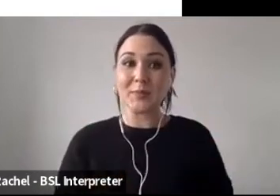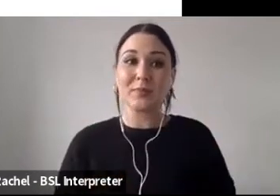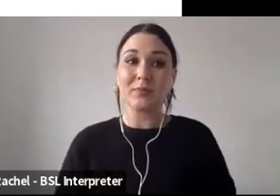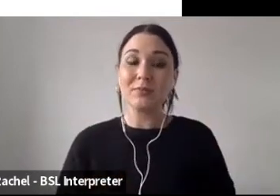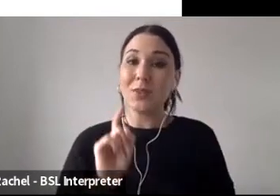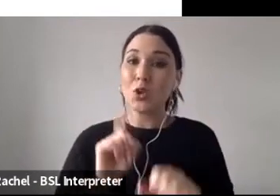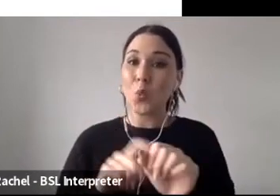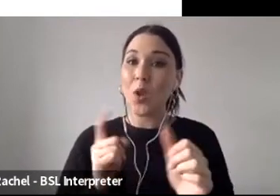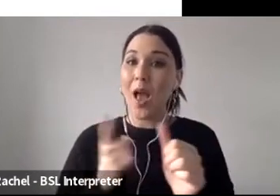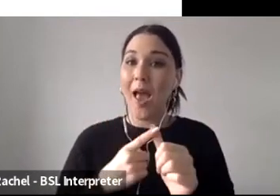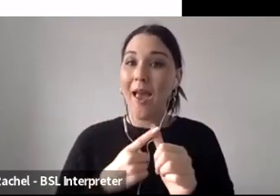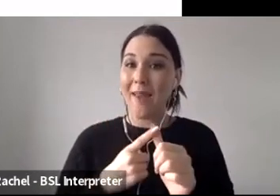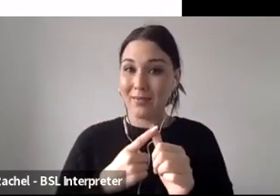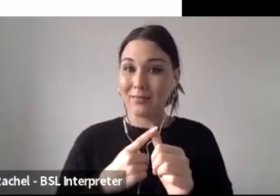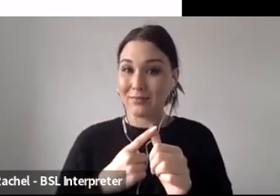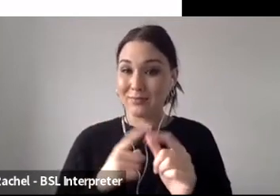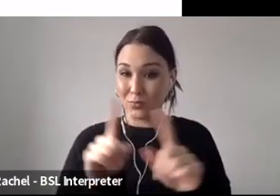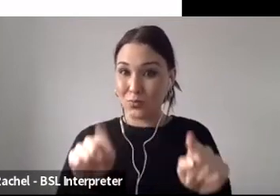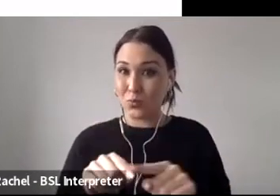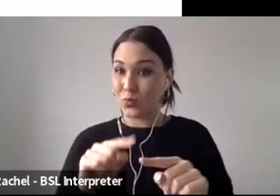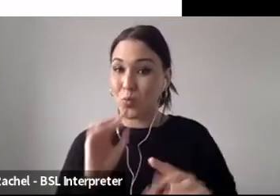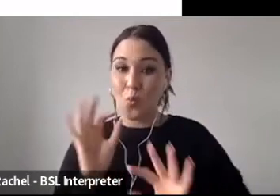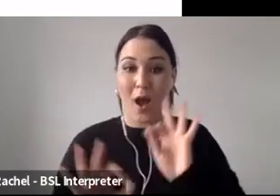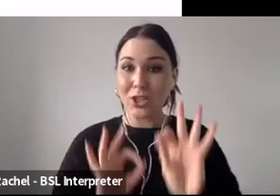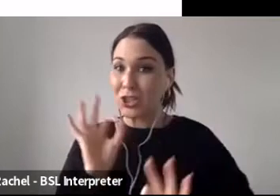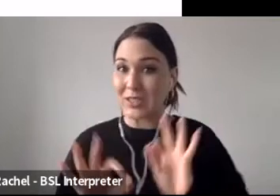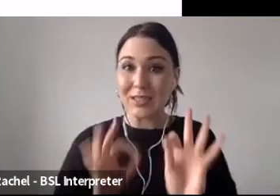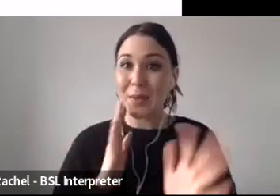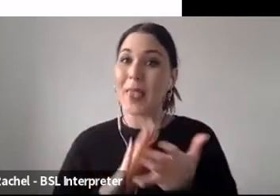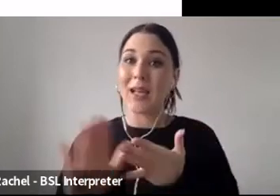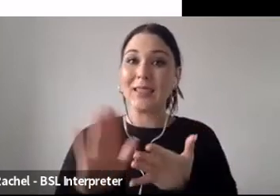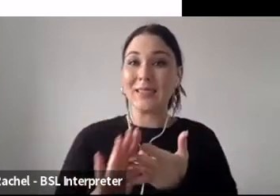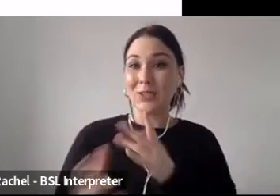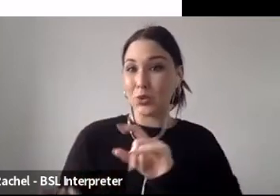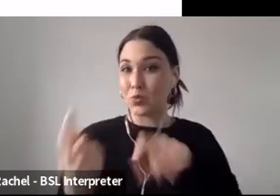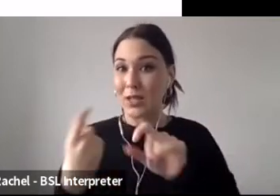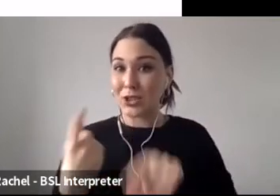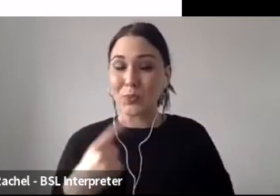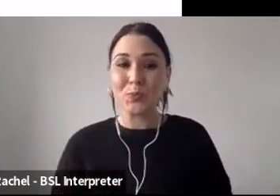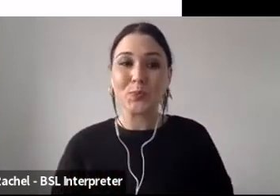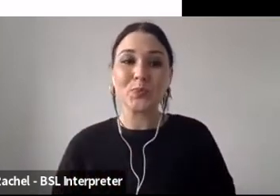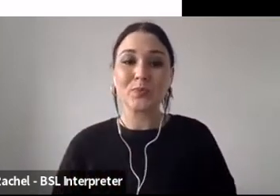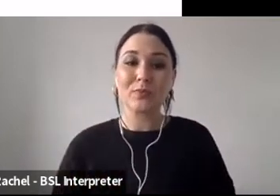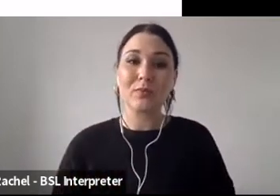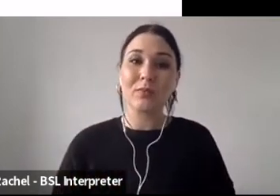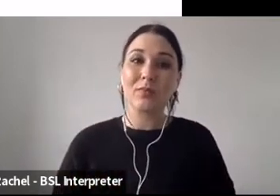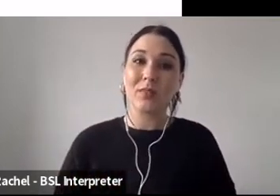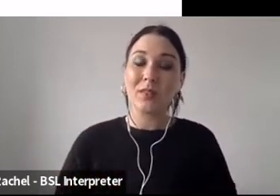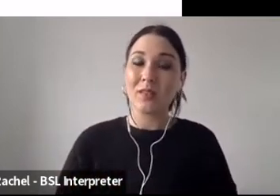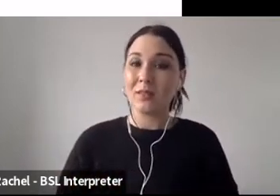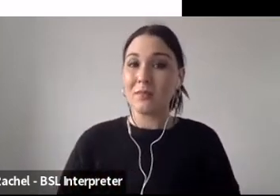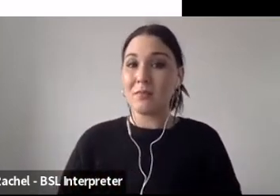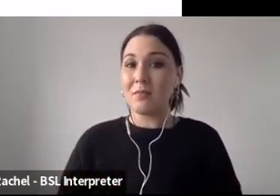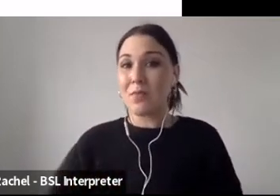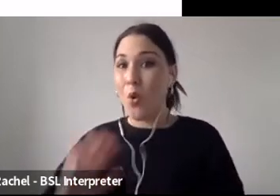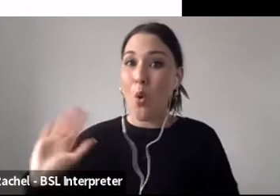Q&A window. So please do drop any questions in there for the panel to address. And if we don't manage to get